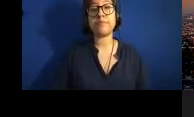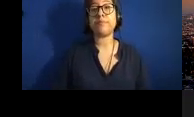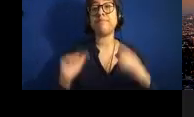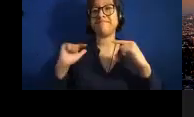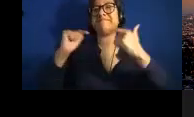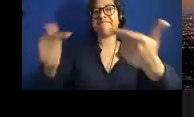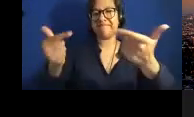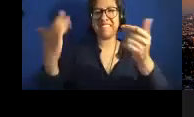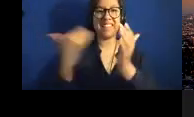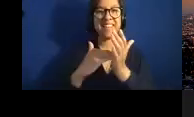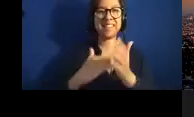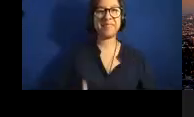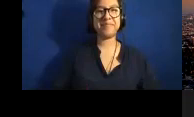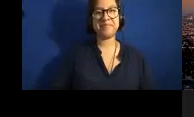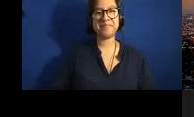off.